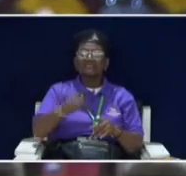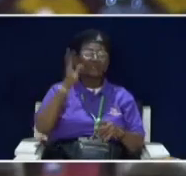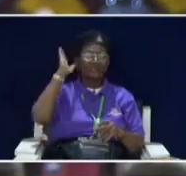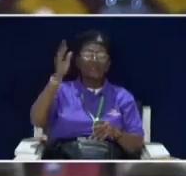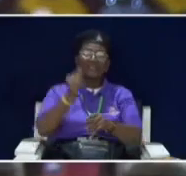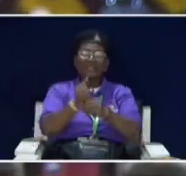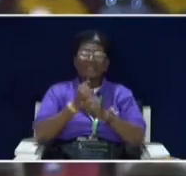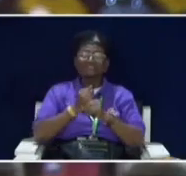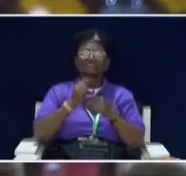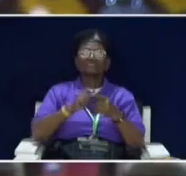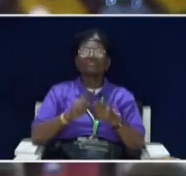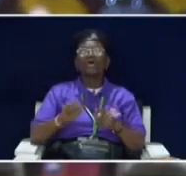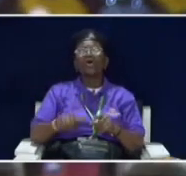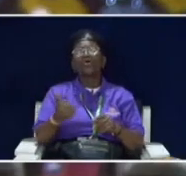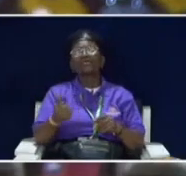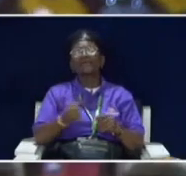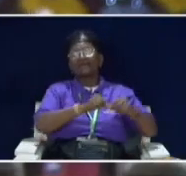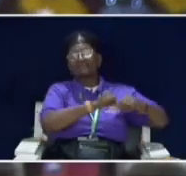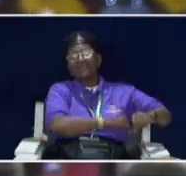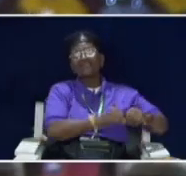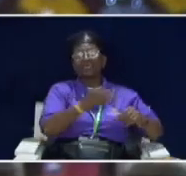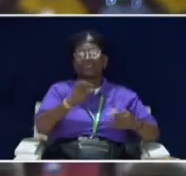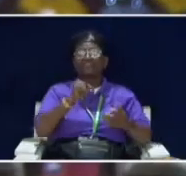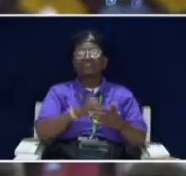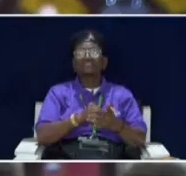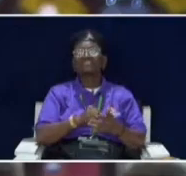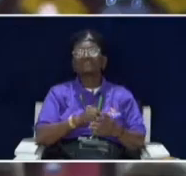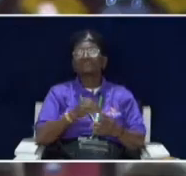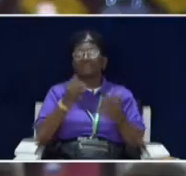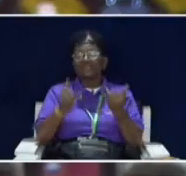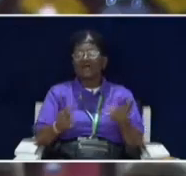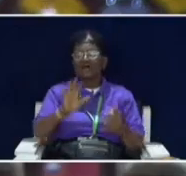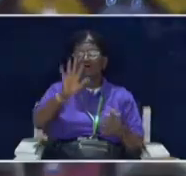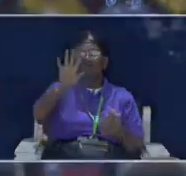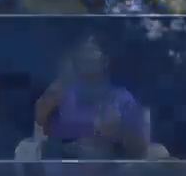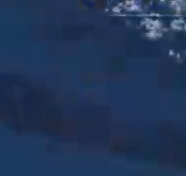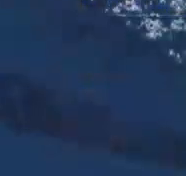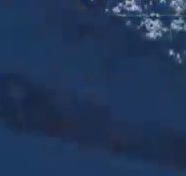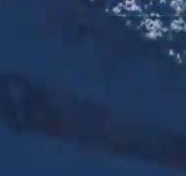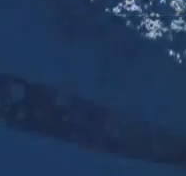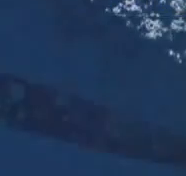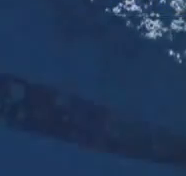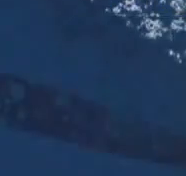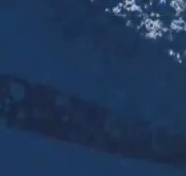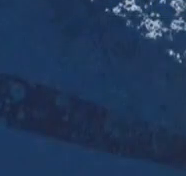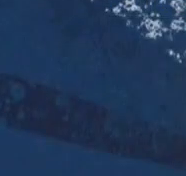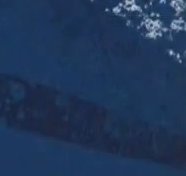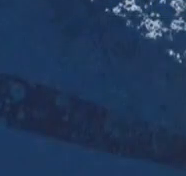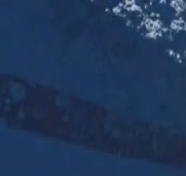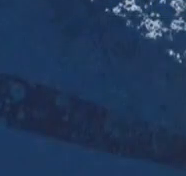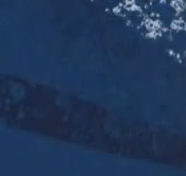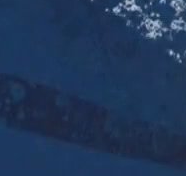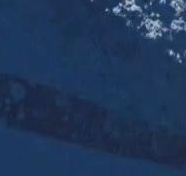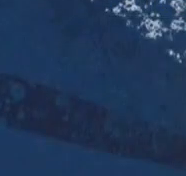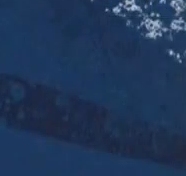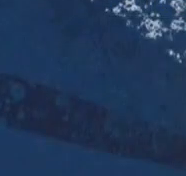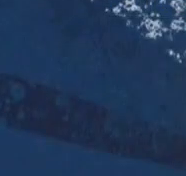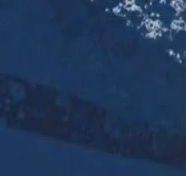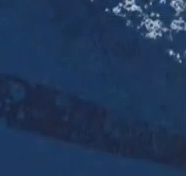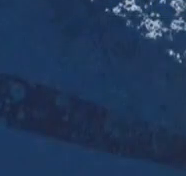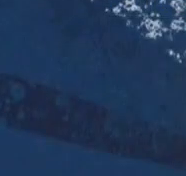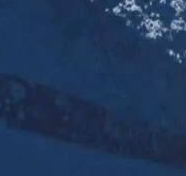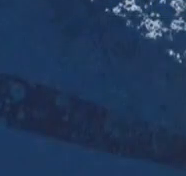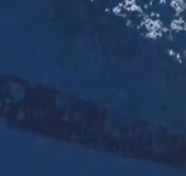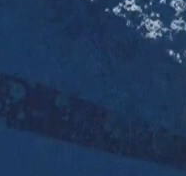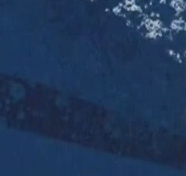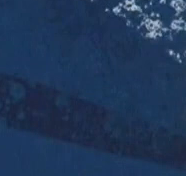it if you tunnel through it. Now, the fifth thing you can do to a mountain is you can dynamite it. You